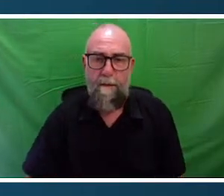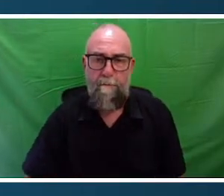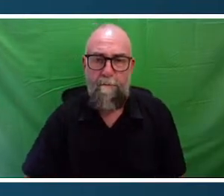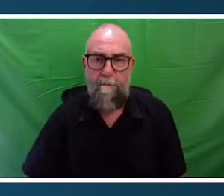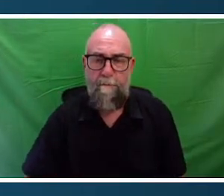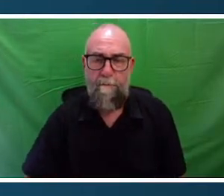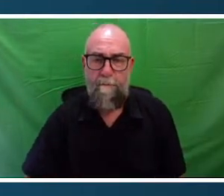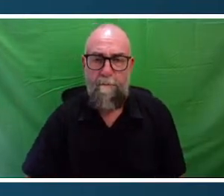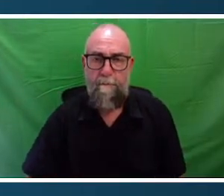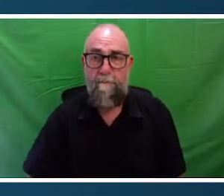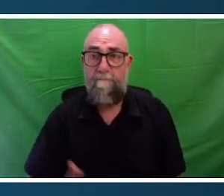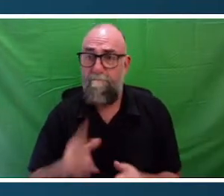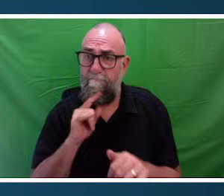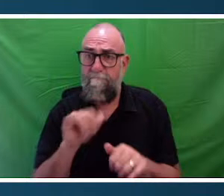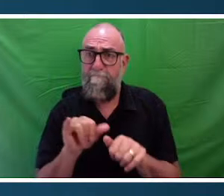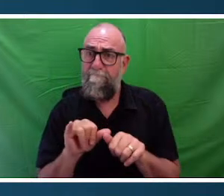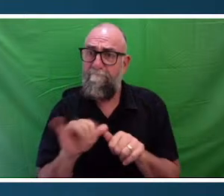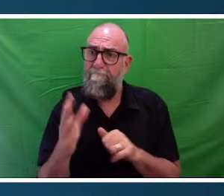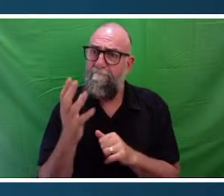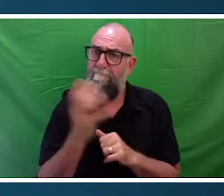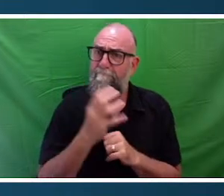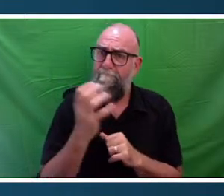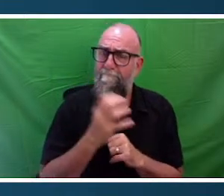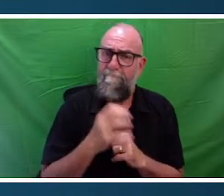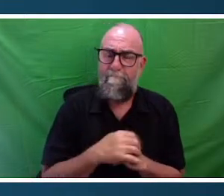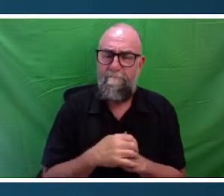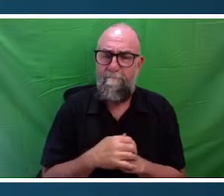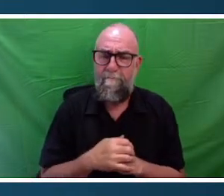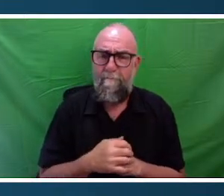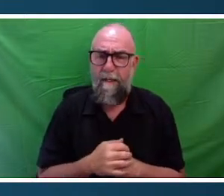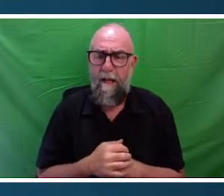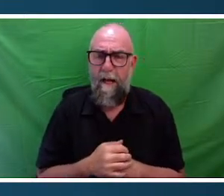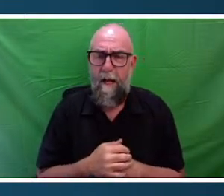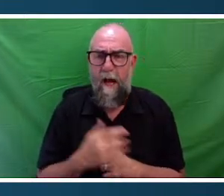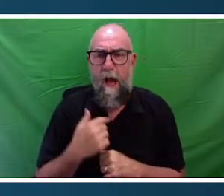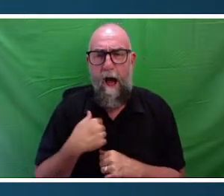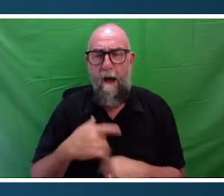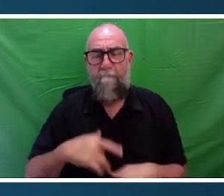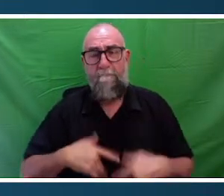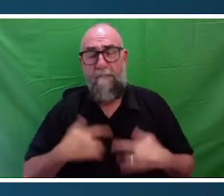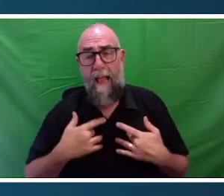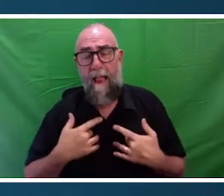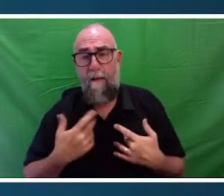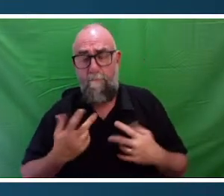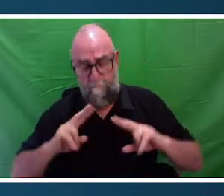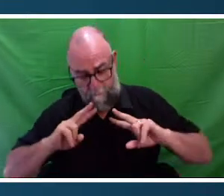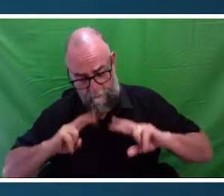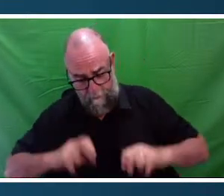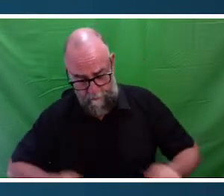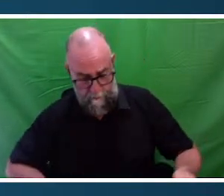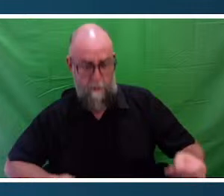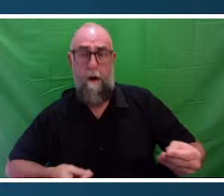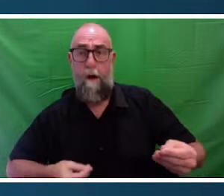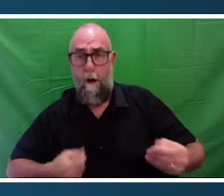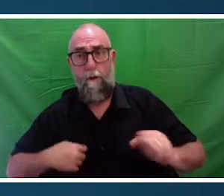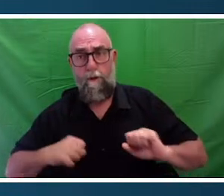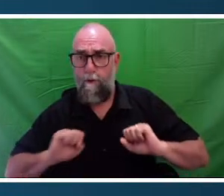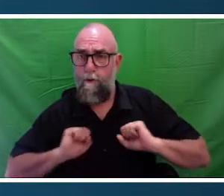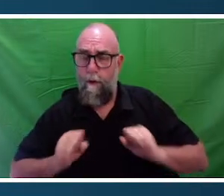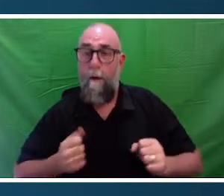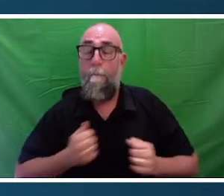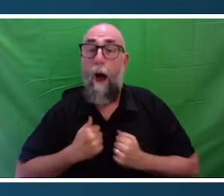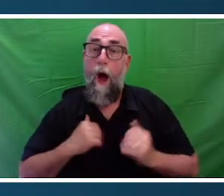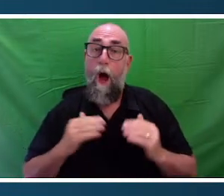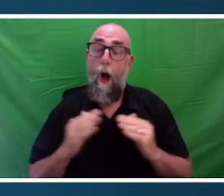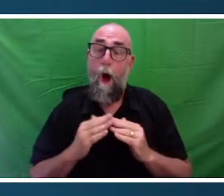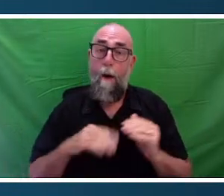That was incredible. I think probably the findings were surprising to a lot of people. I live in Malaysia,